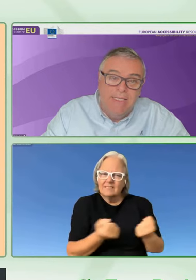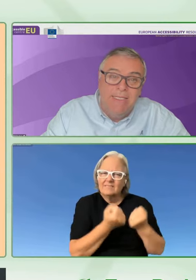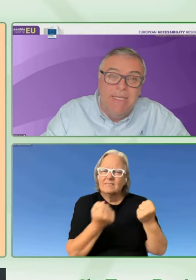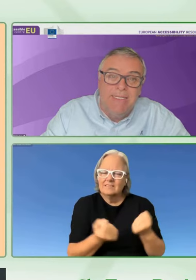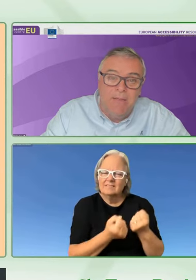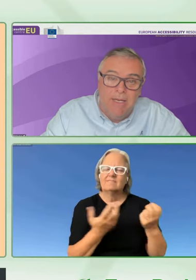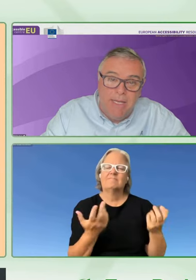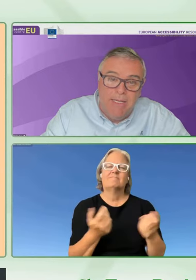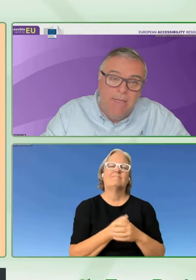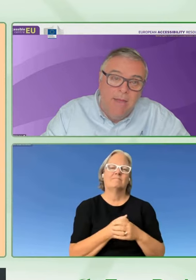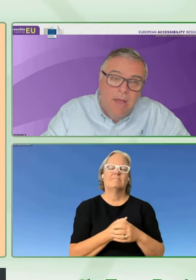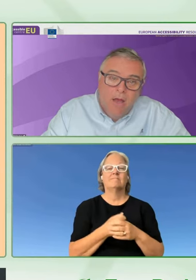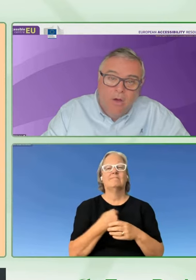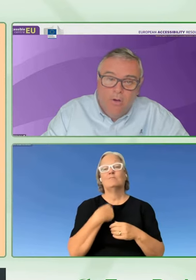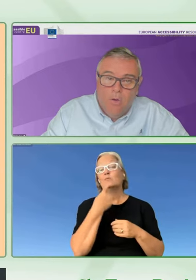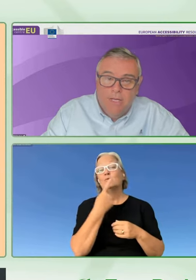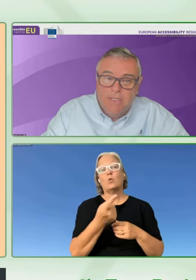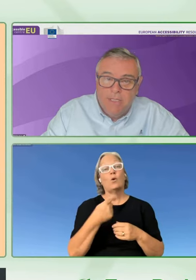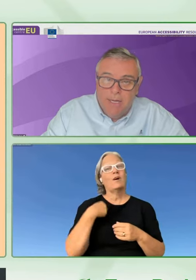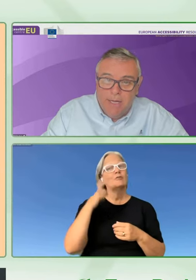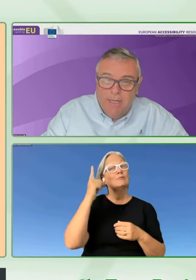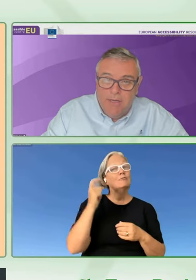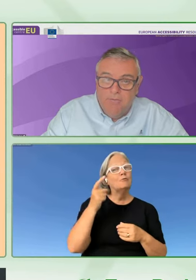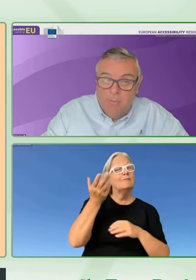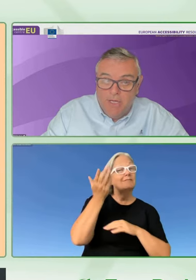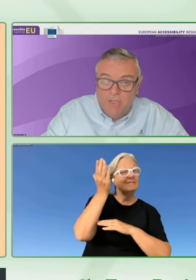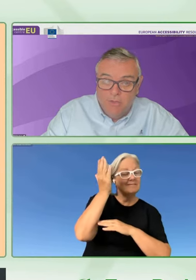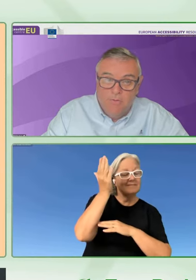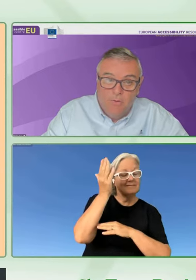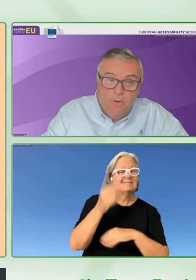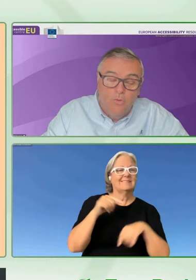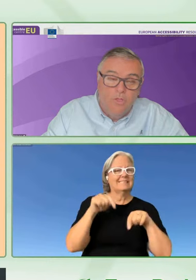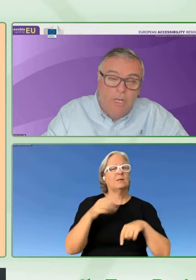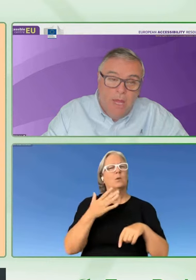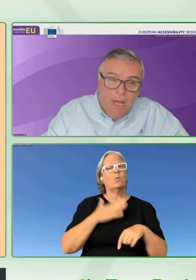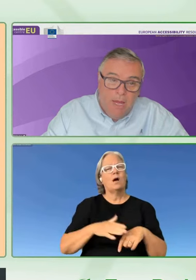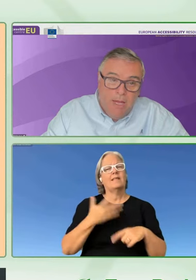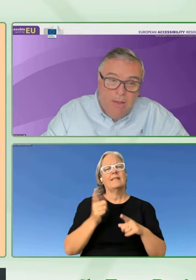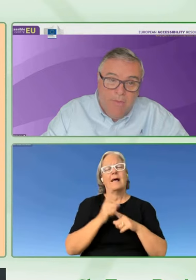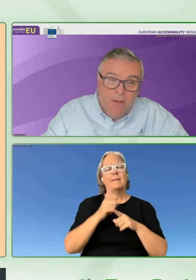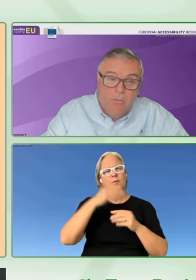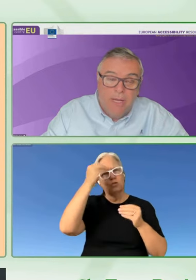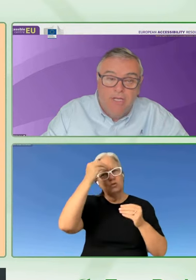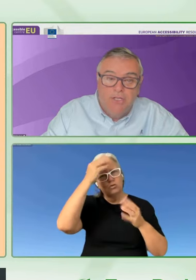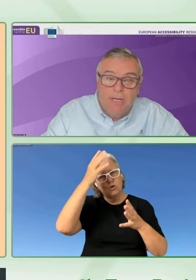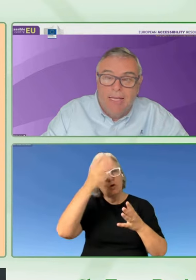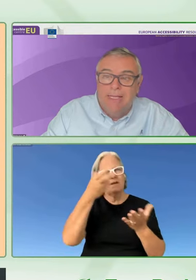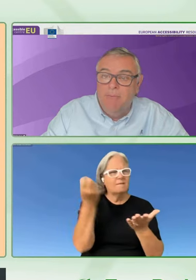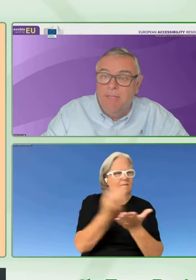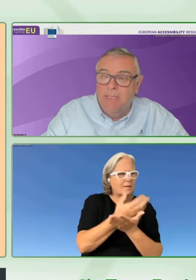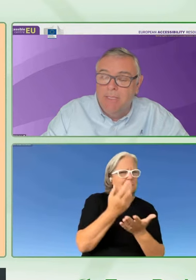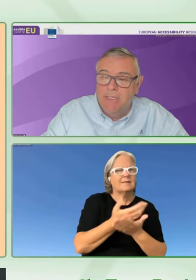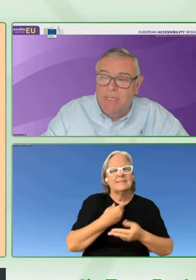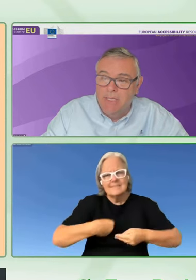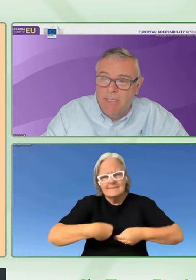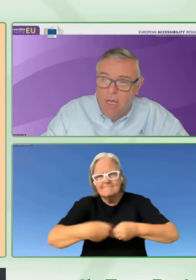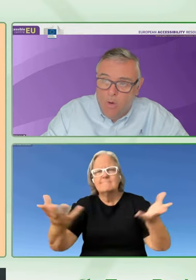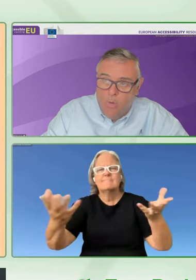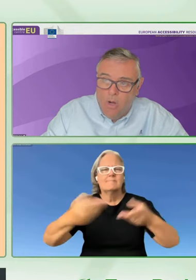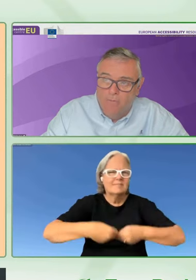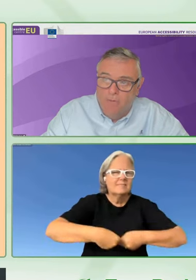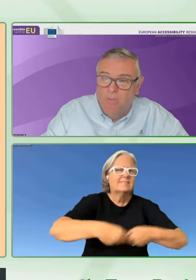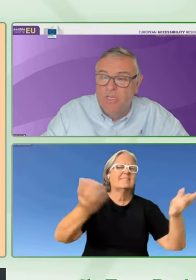objectives is disseminate knowledge and information. For those, the communication activities